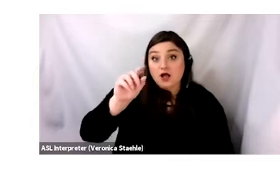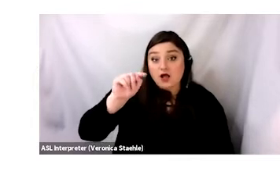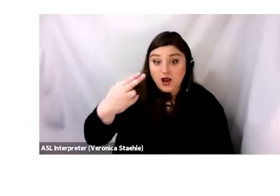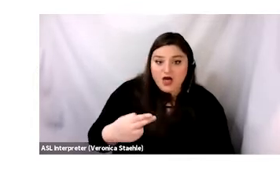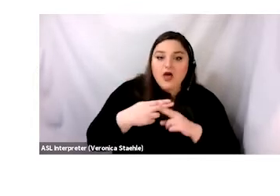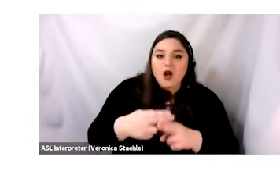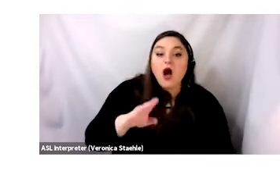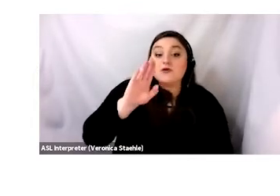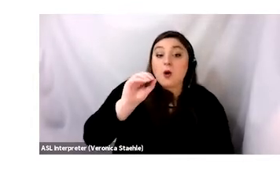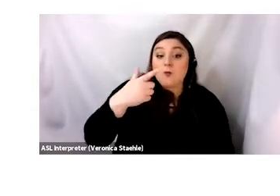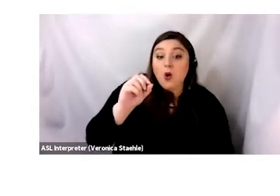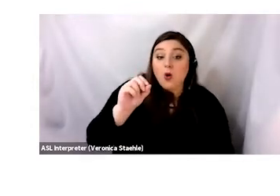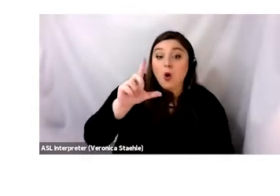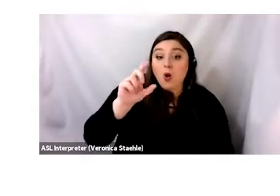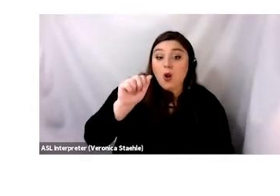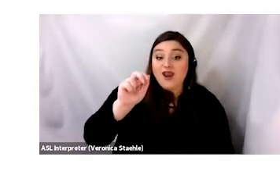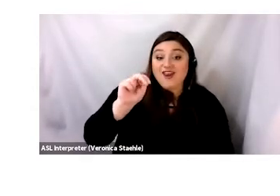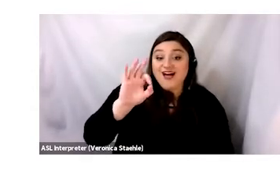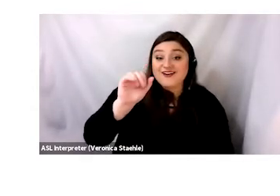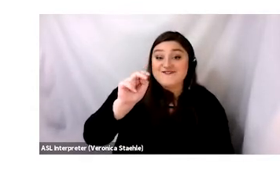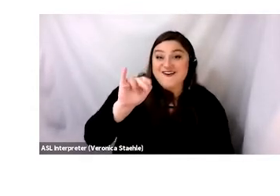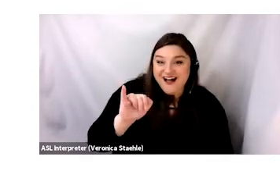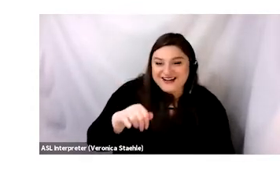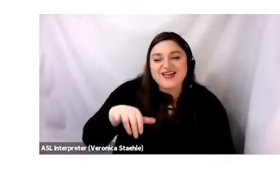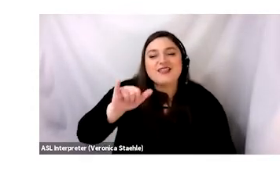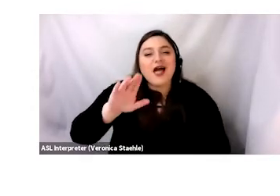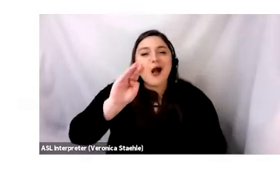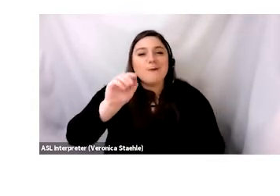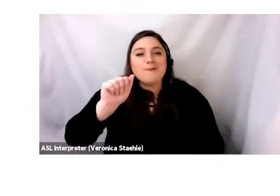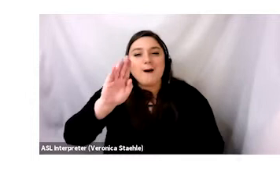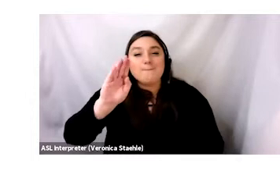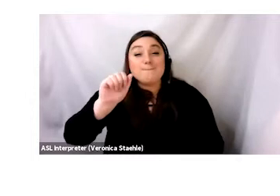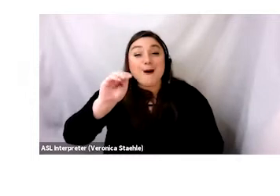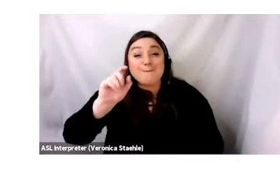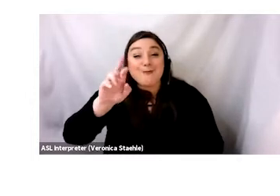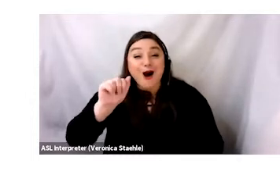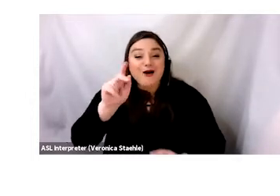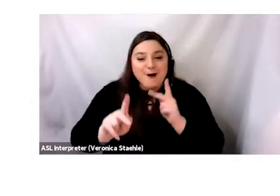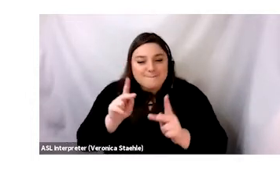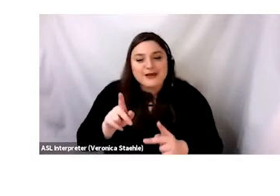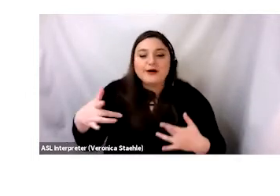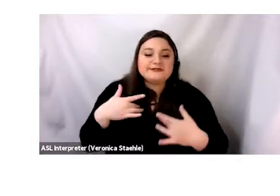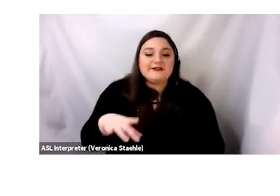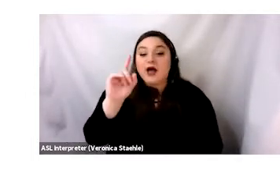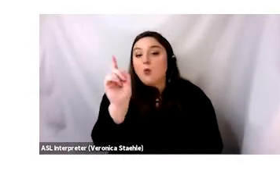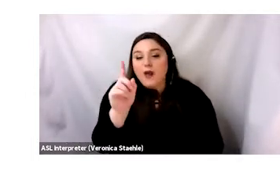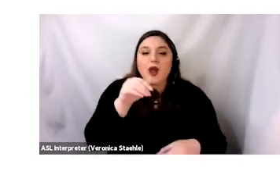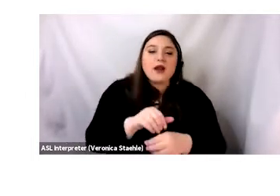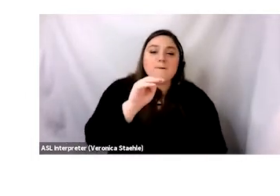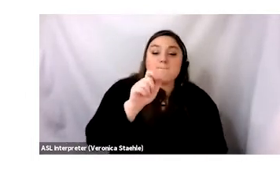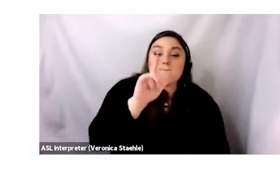Bambara people are an indigenous group that are sort of spread across modern day Mali, Guinea, Burkina Faso. And so they developed